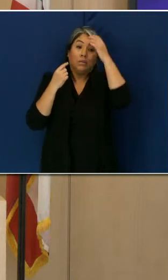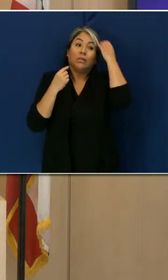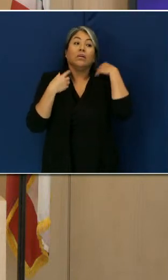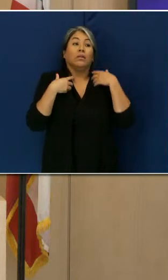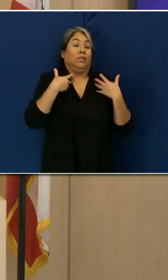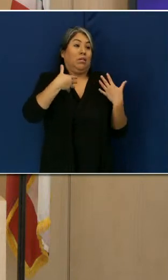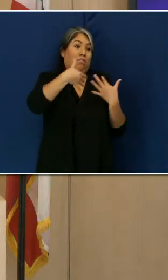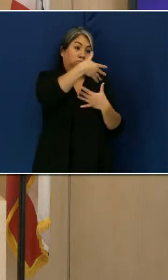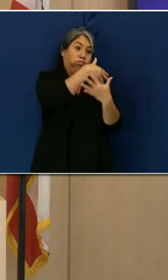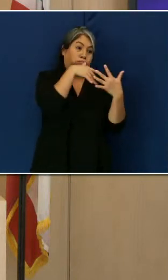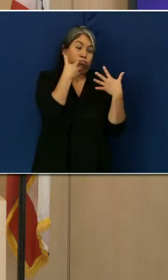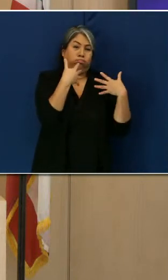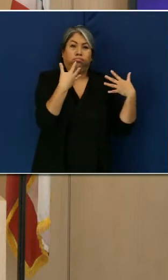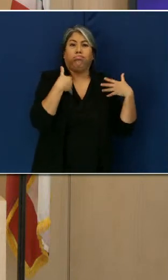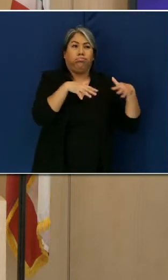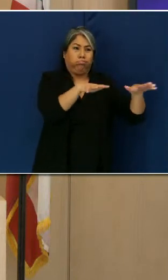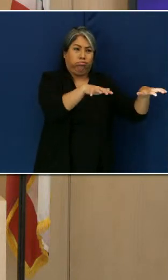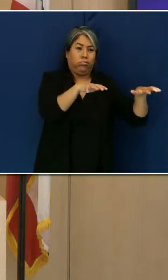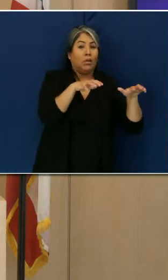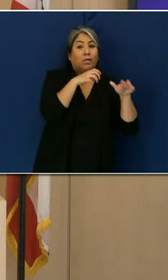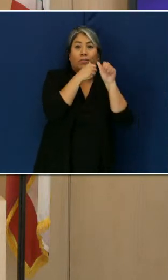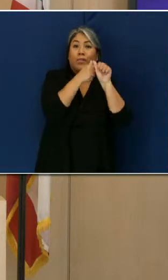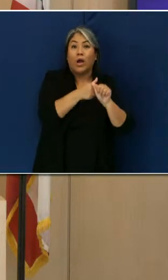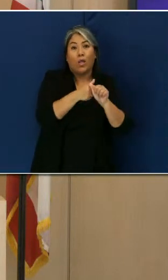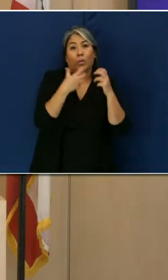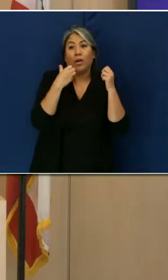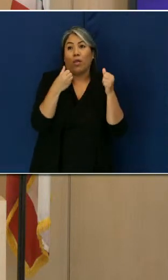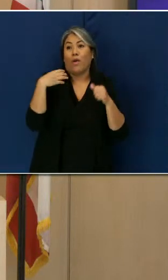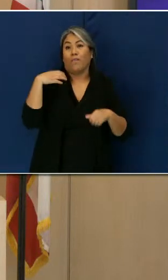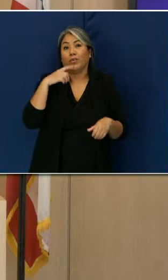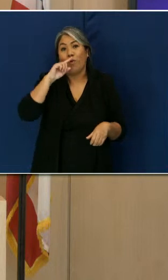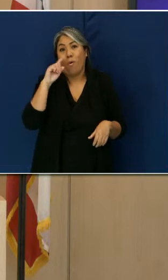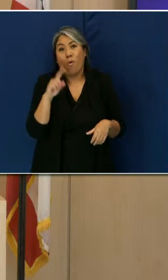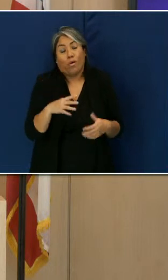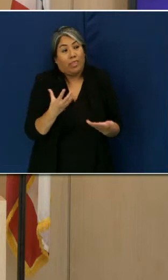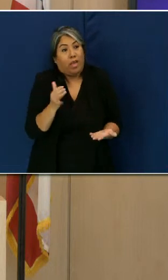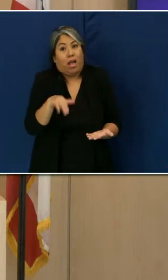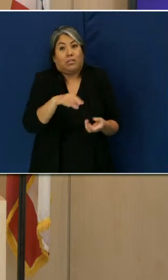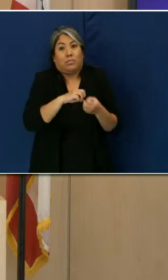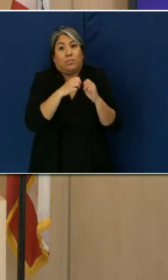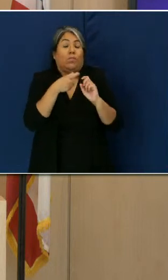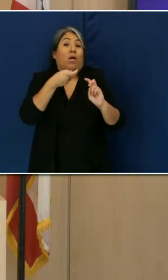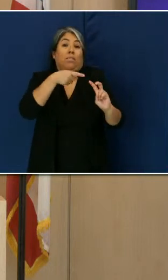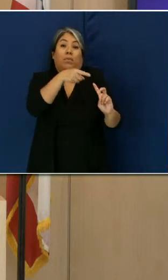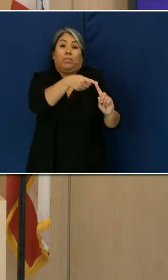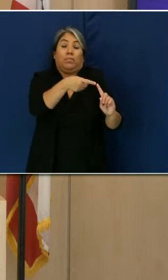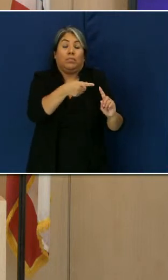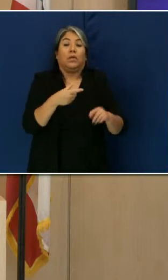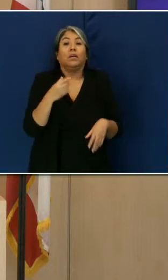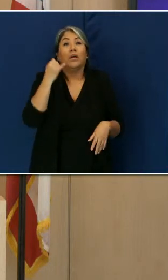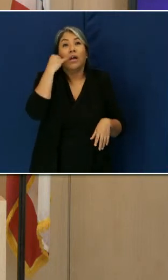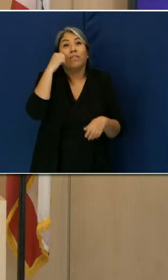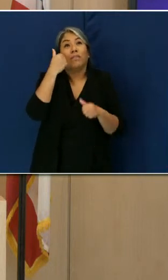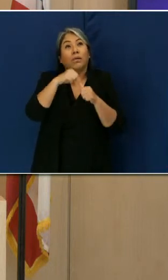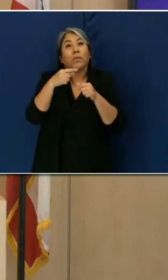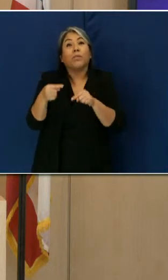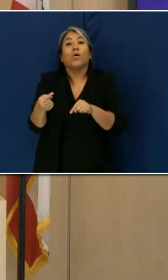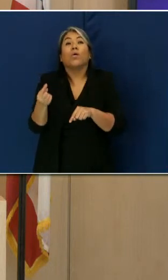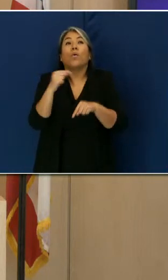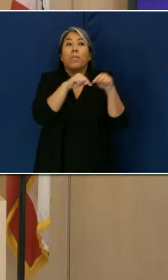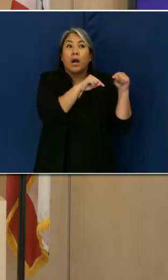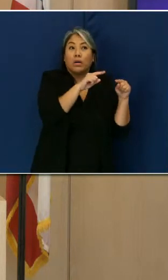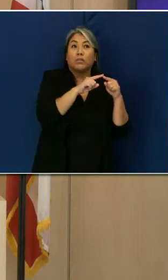gatherings, not adhering to the health officer's order, that really is the problem. If you go back to July, we